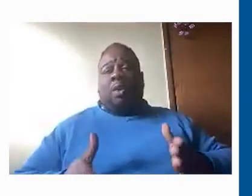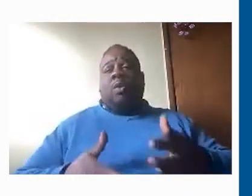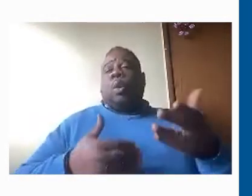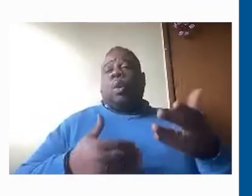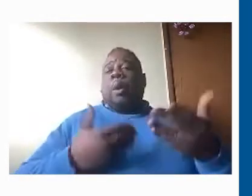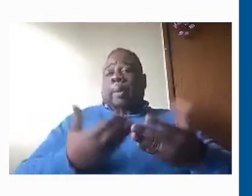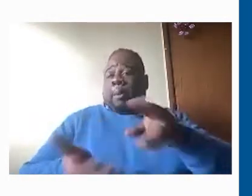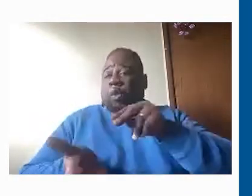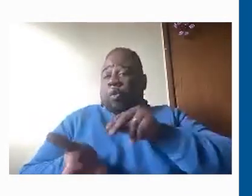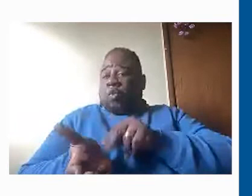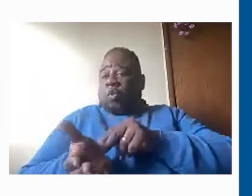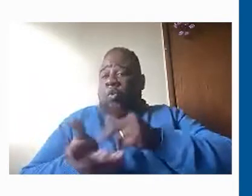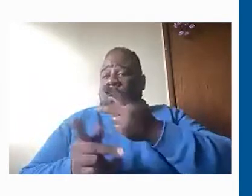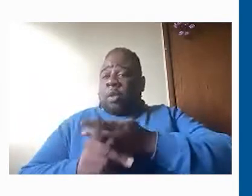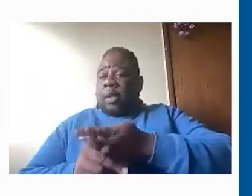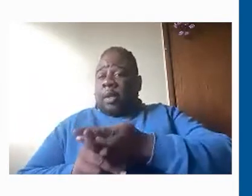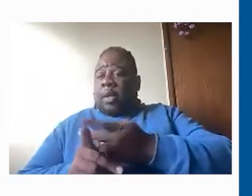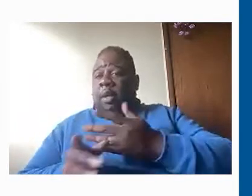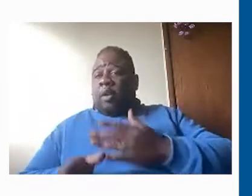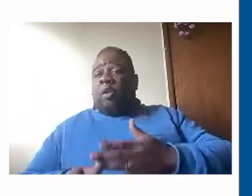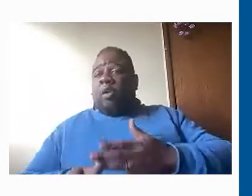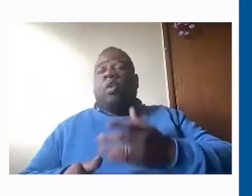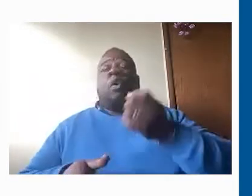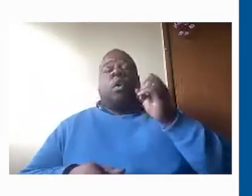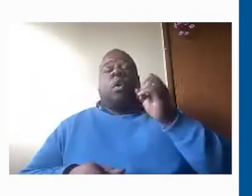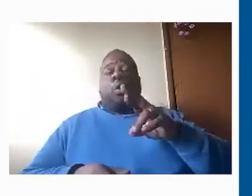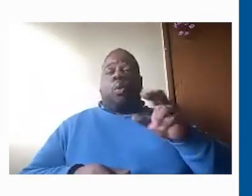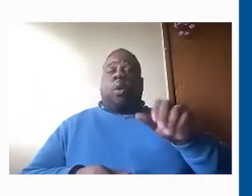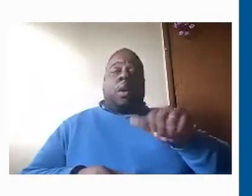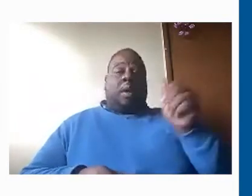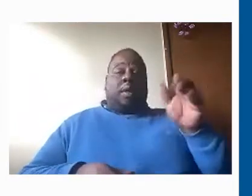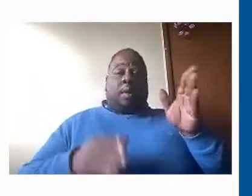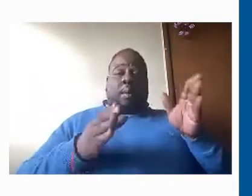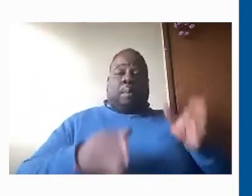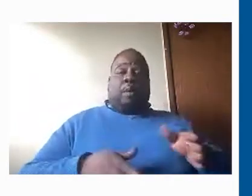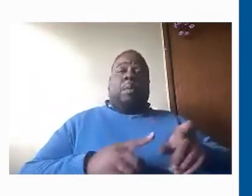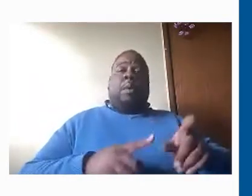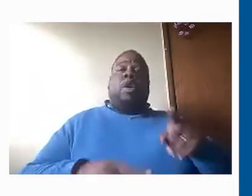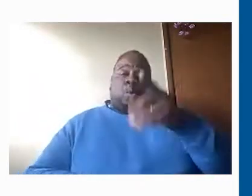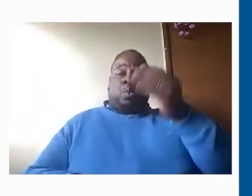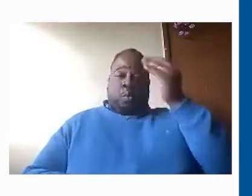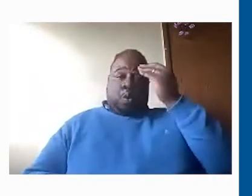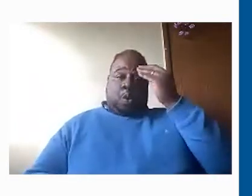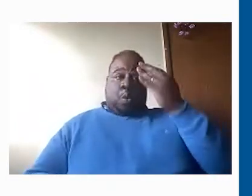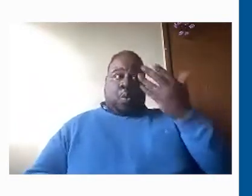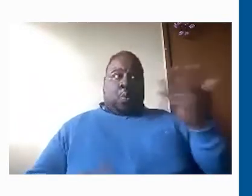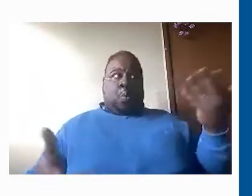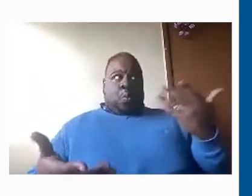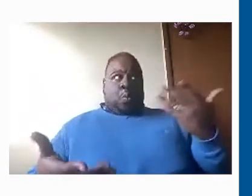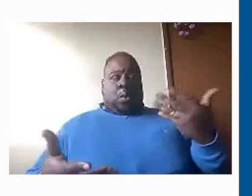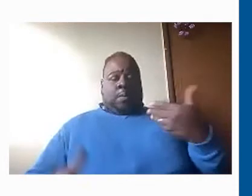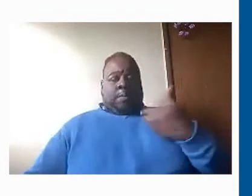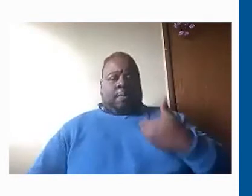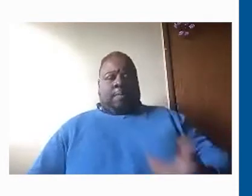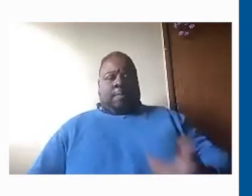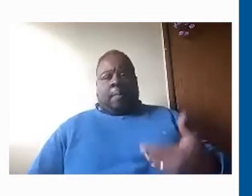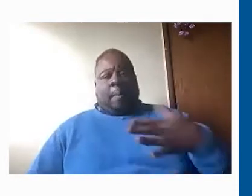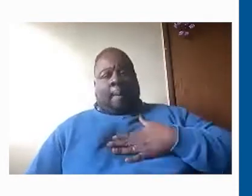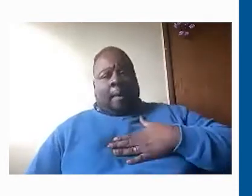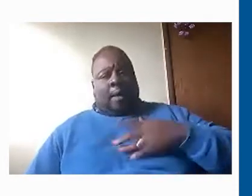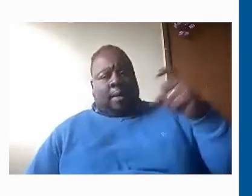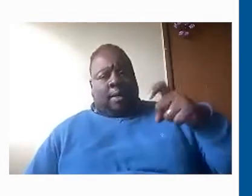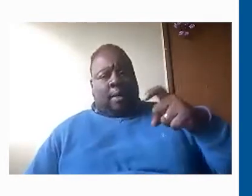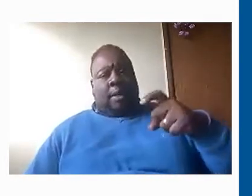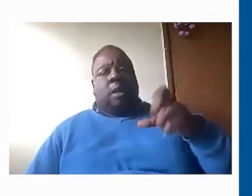it's different for each individual, and your needs specifically to what your disability is. Some people with disabilities may need